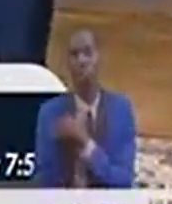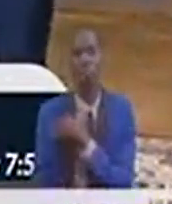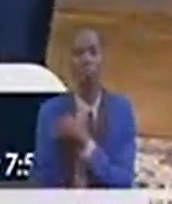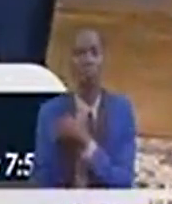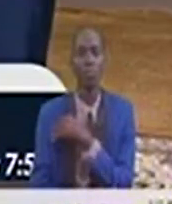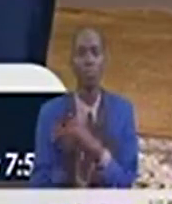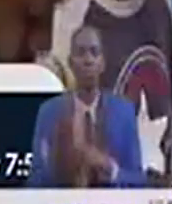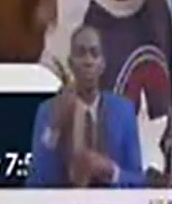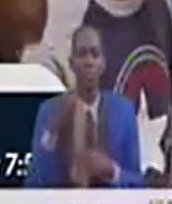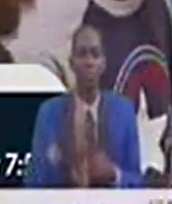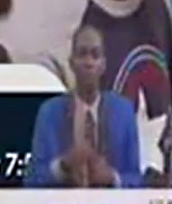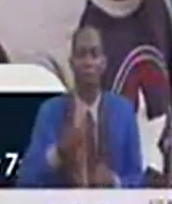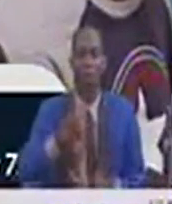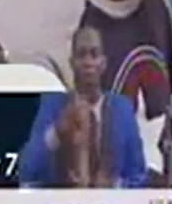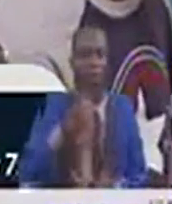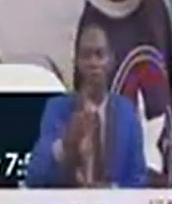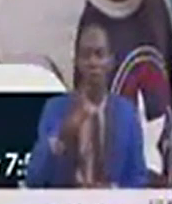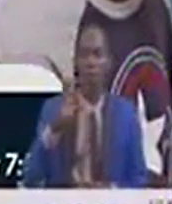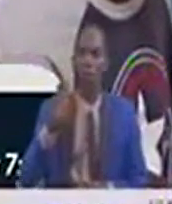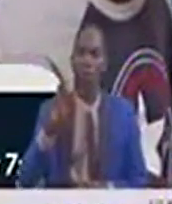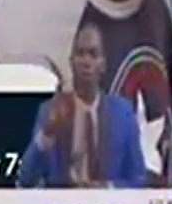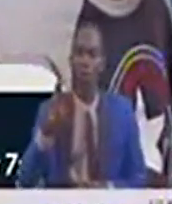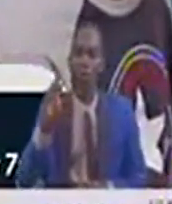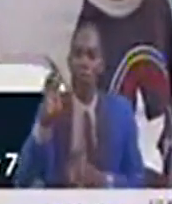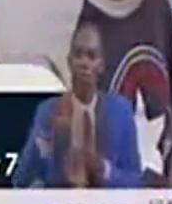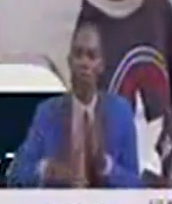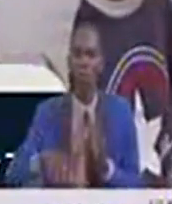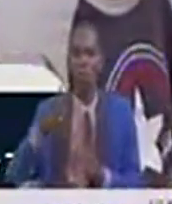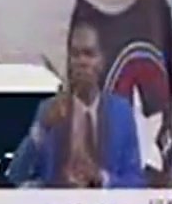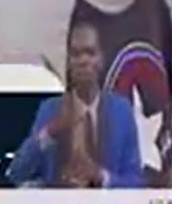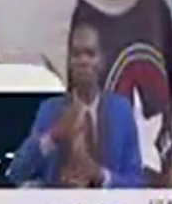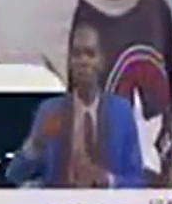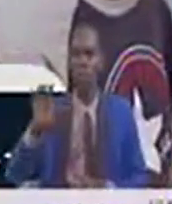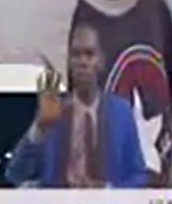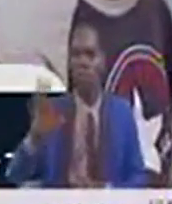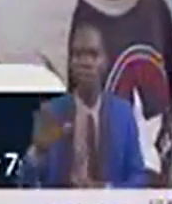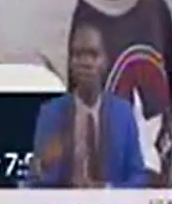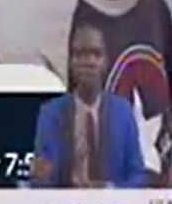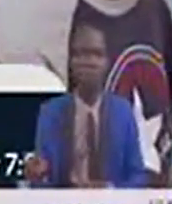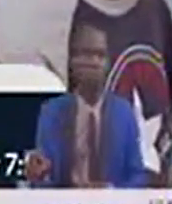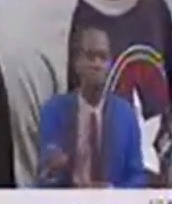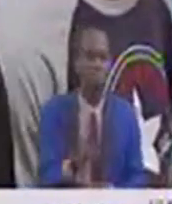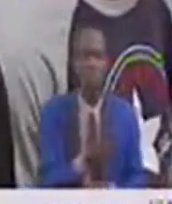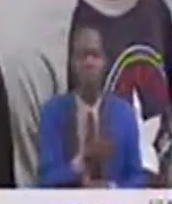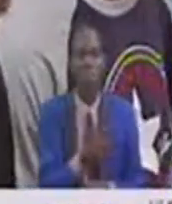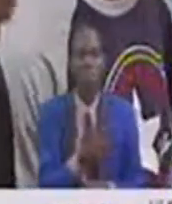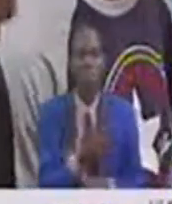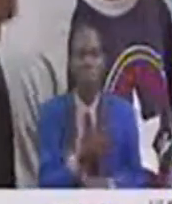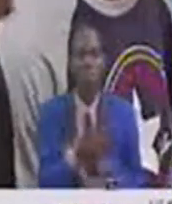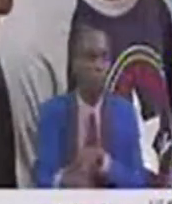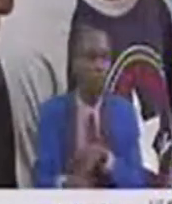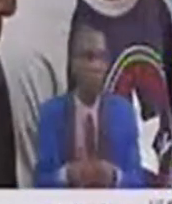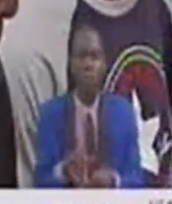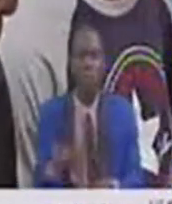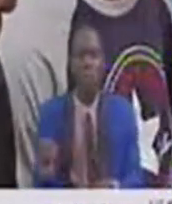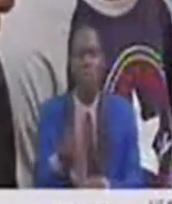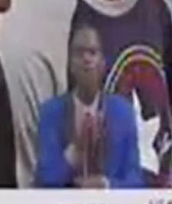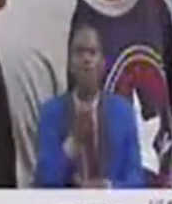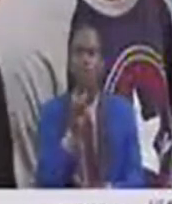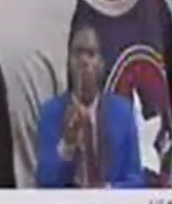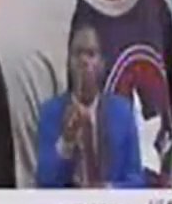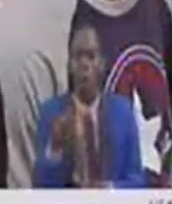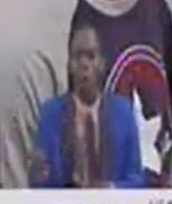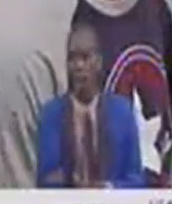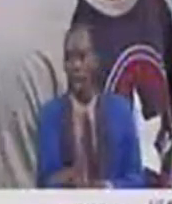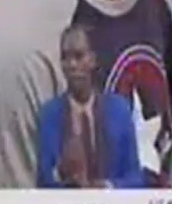1 Corinthians chapter 7, verse 5, defraud ye not one the other. I want you to underline